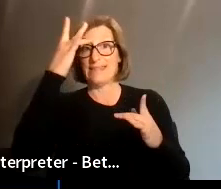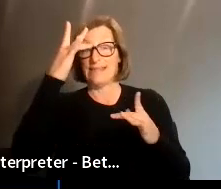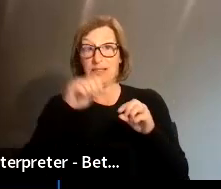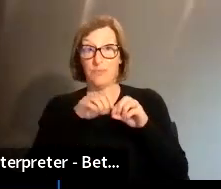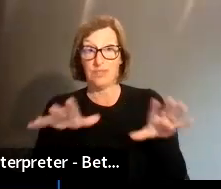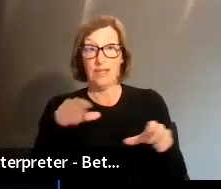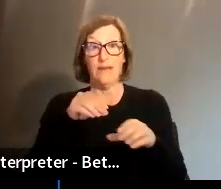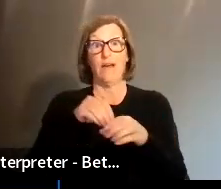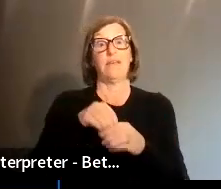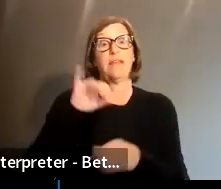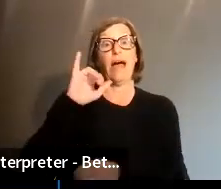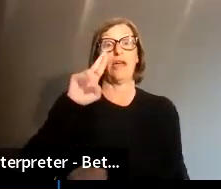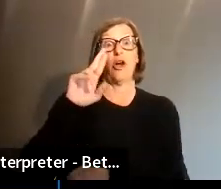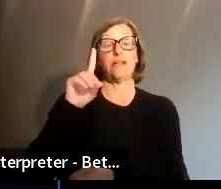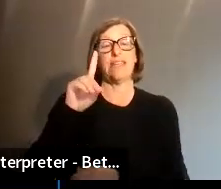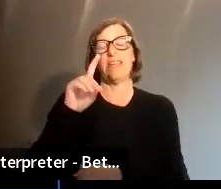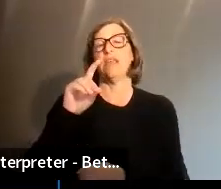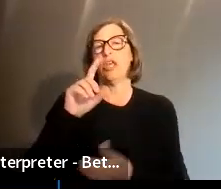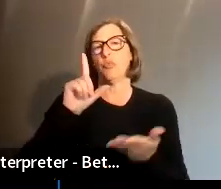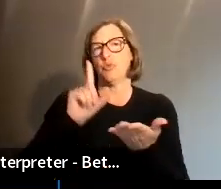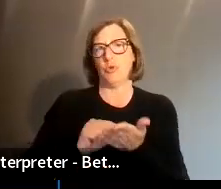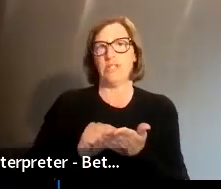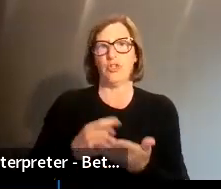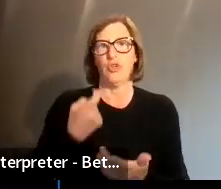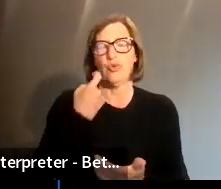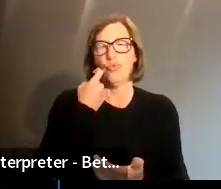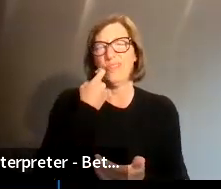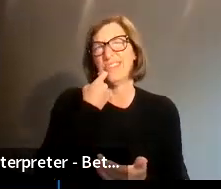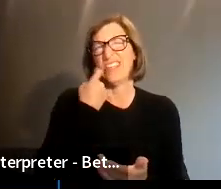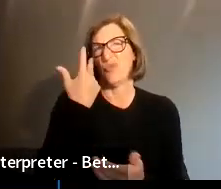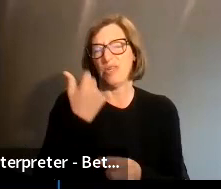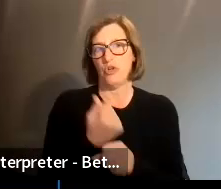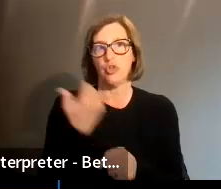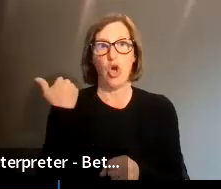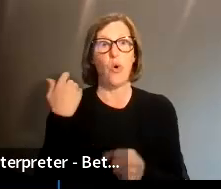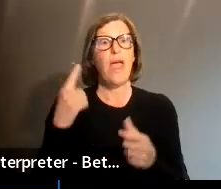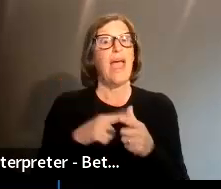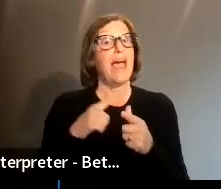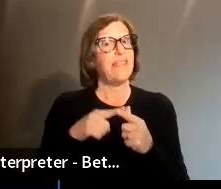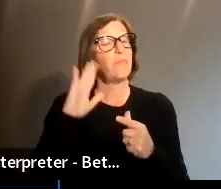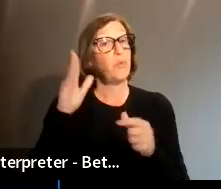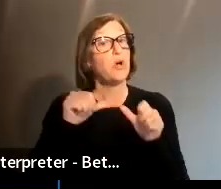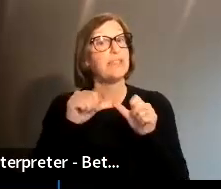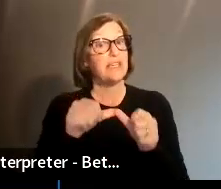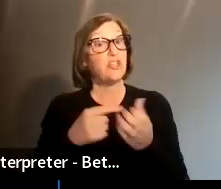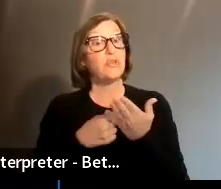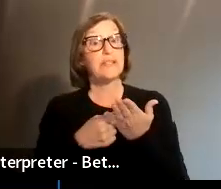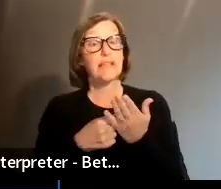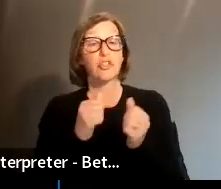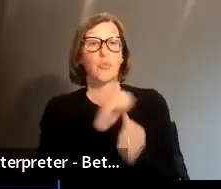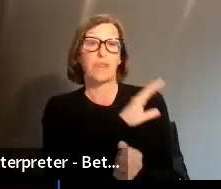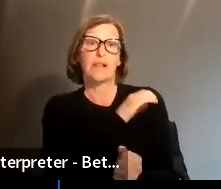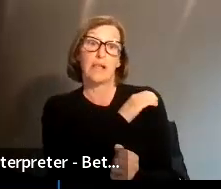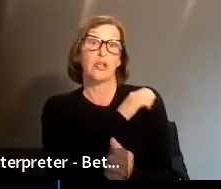the Proceeding of the National Academy of Sciences about 3 years ago. And then Professor Banin will continue about clinical features